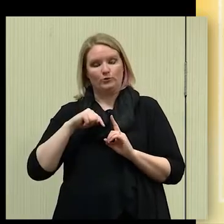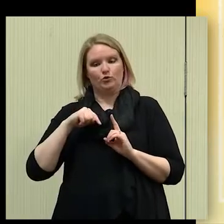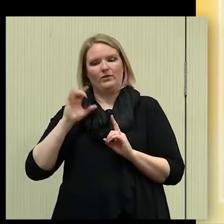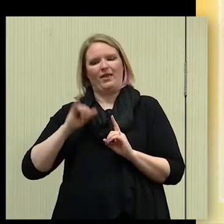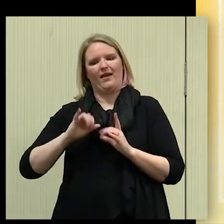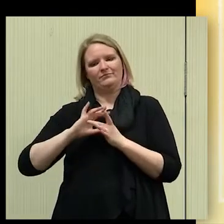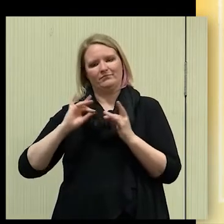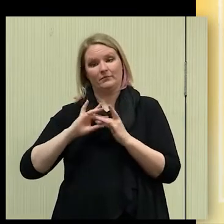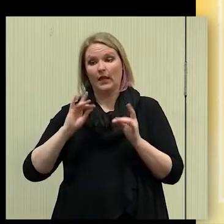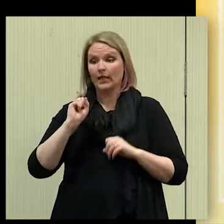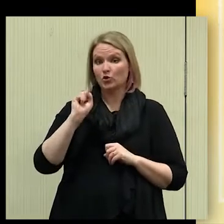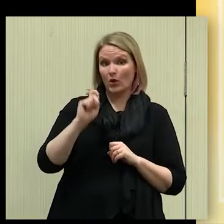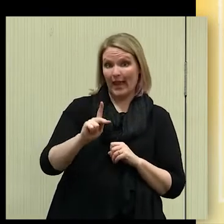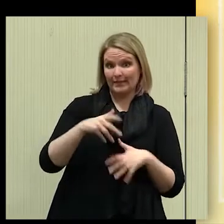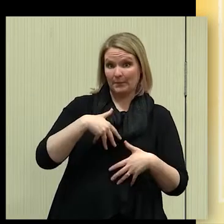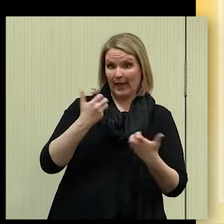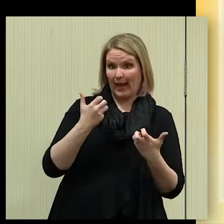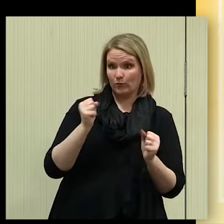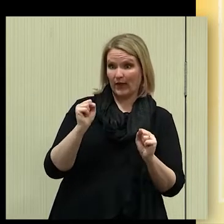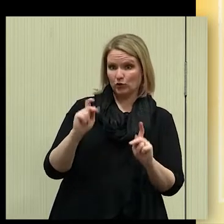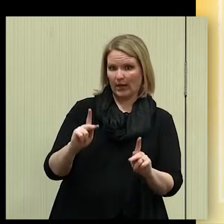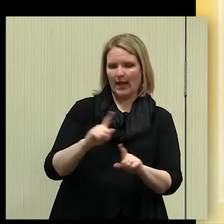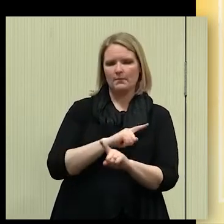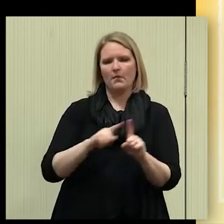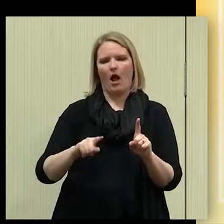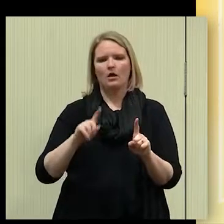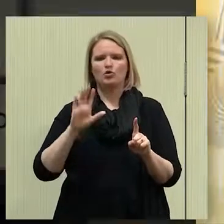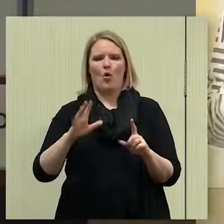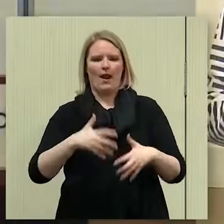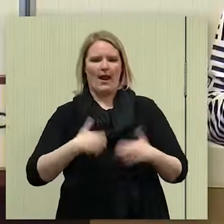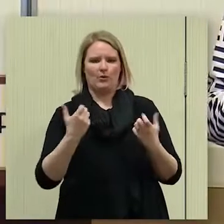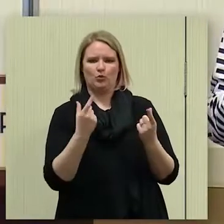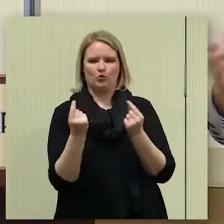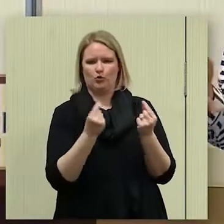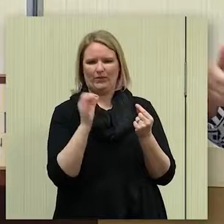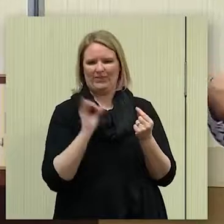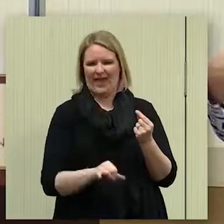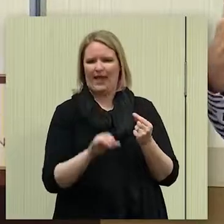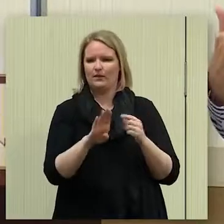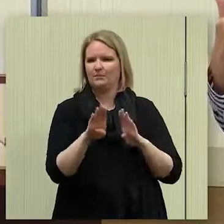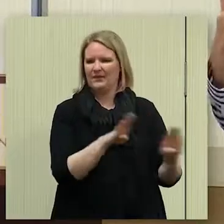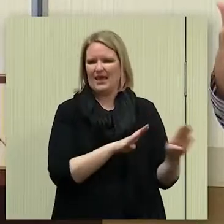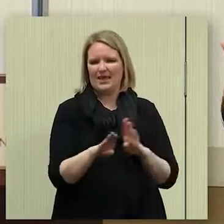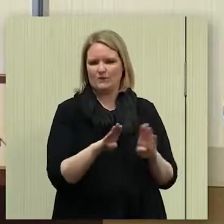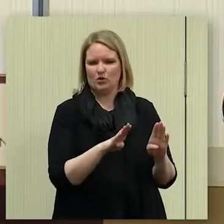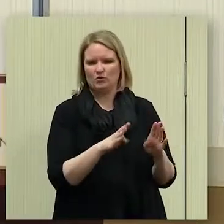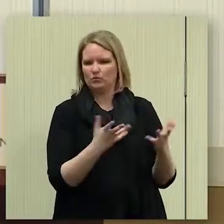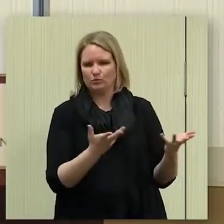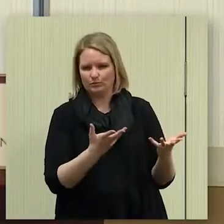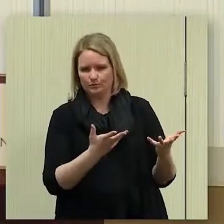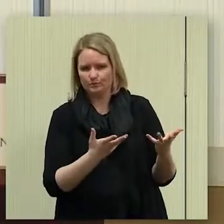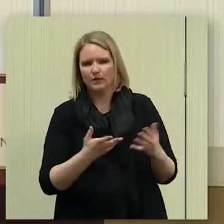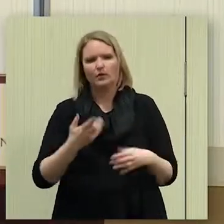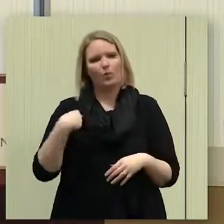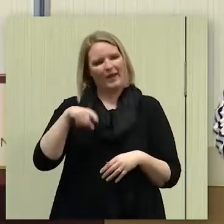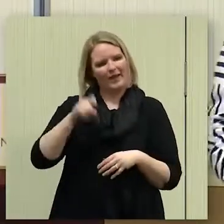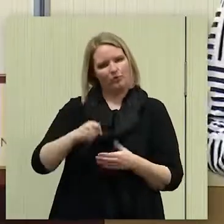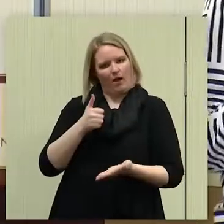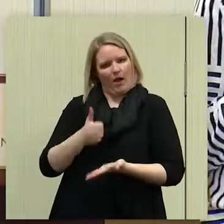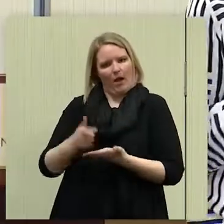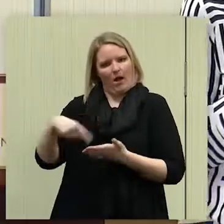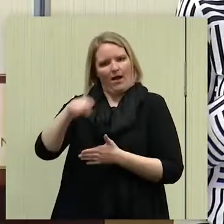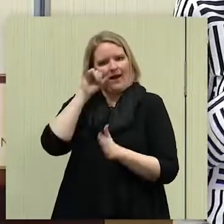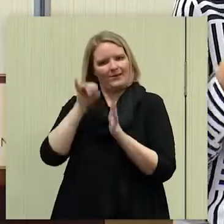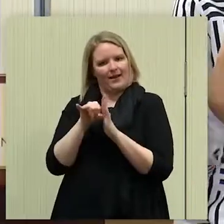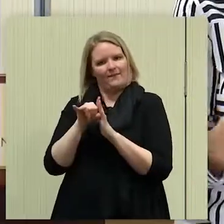adage of it's okay to be angry, it's what you do with the behavior, right? So it's how you act, but helping children identify what those emotions